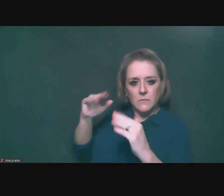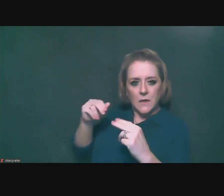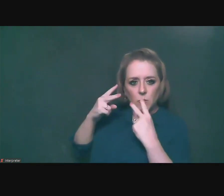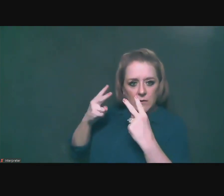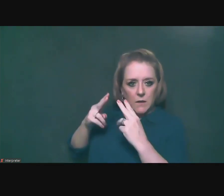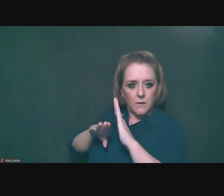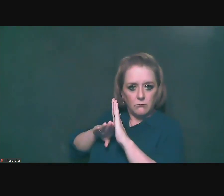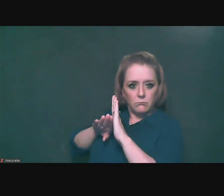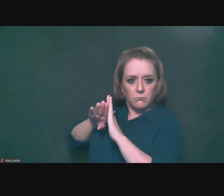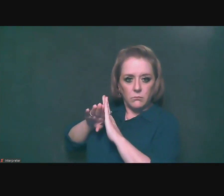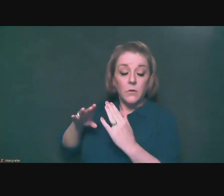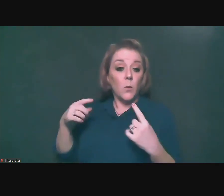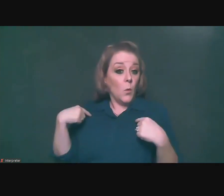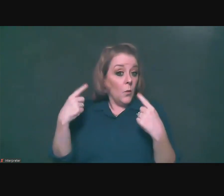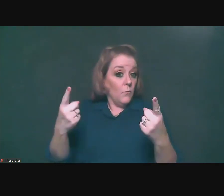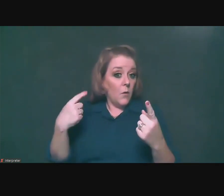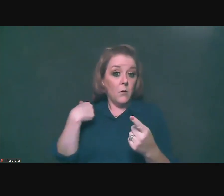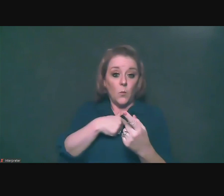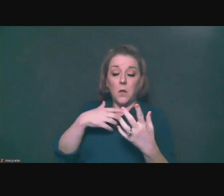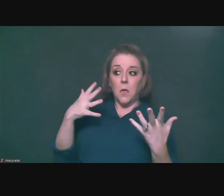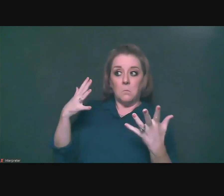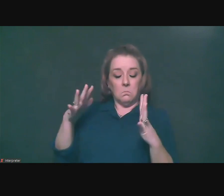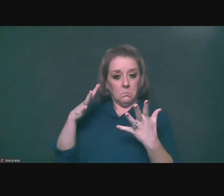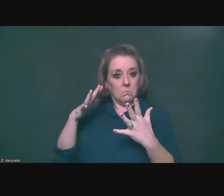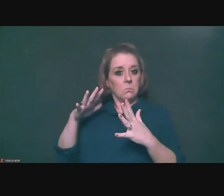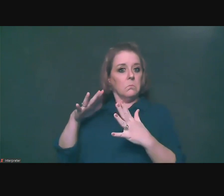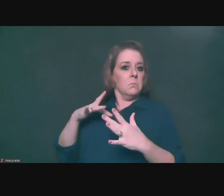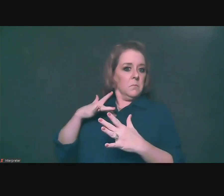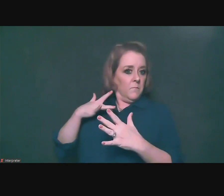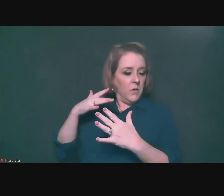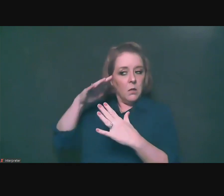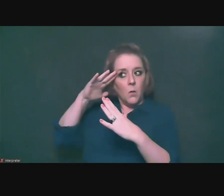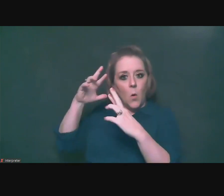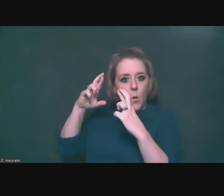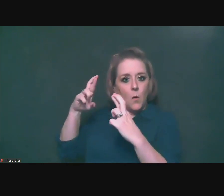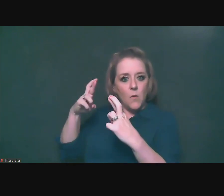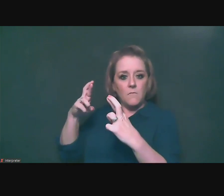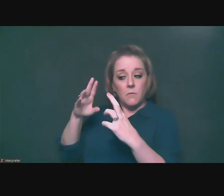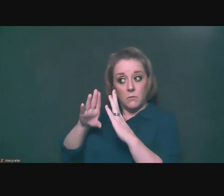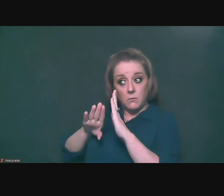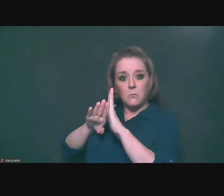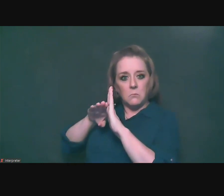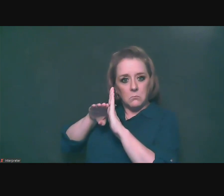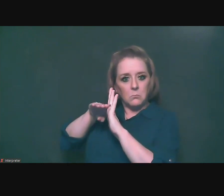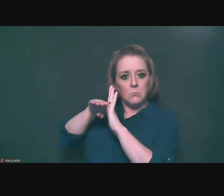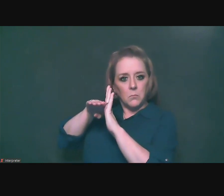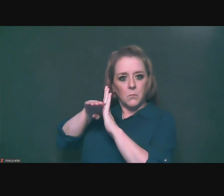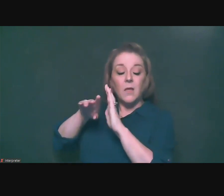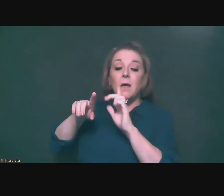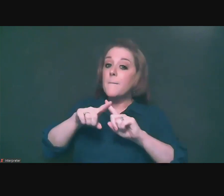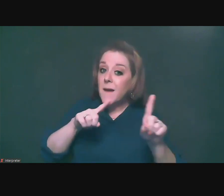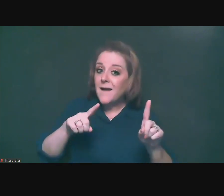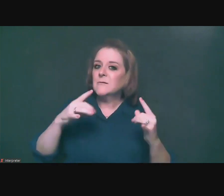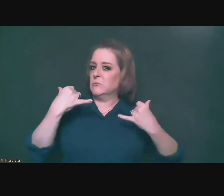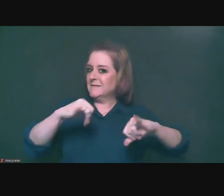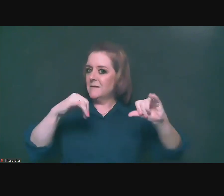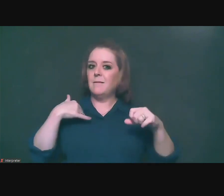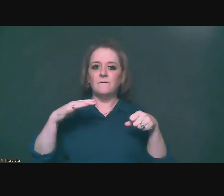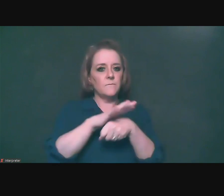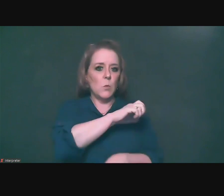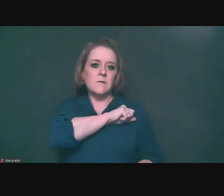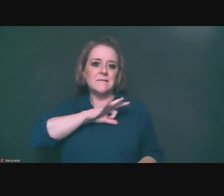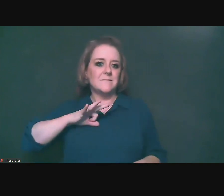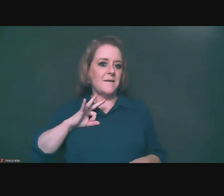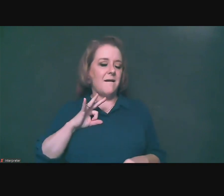is cautiously optimistic as we see these low numbers, but we will continue to be staffed 7 days a week to